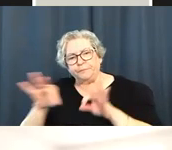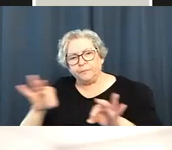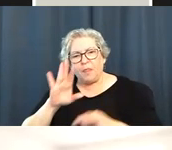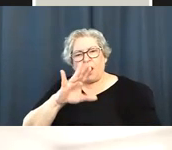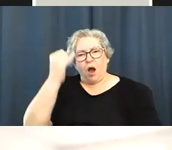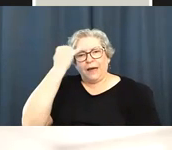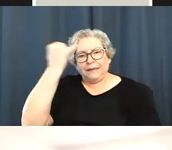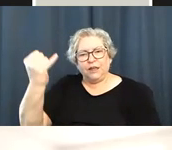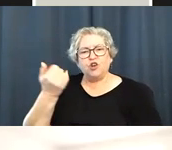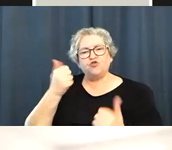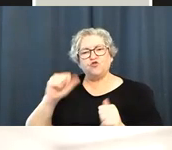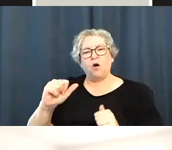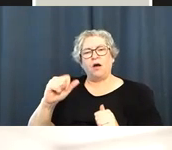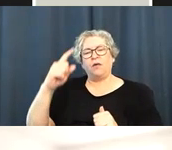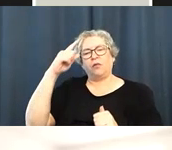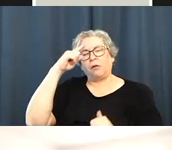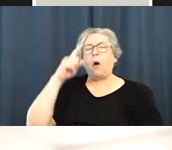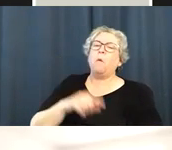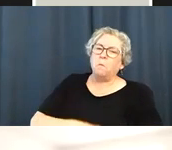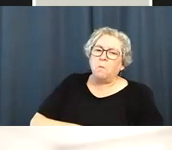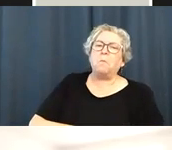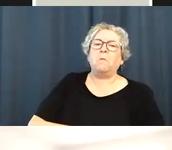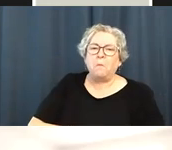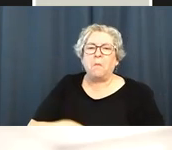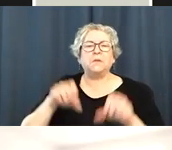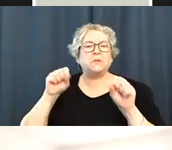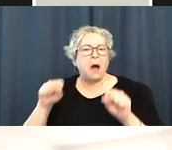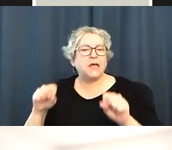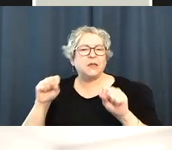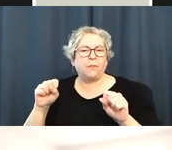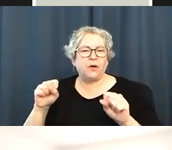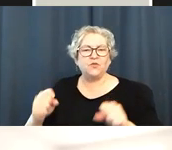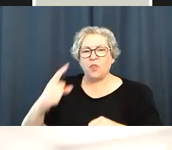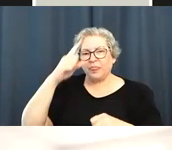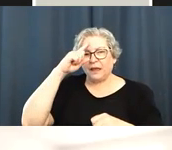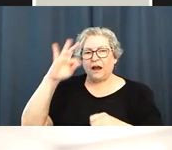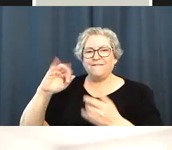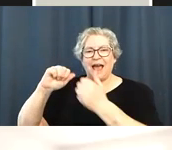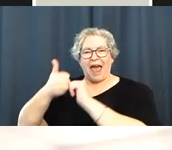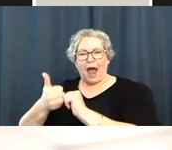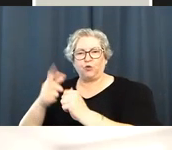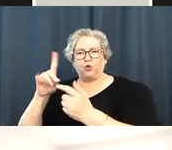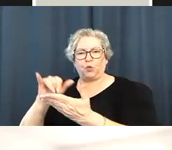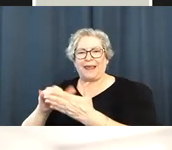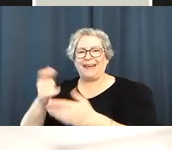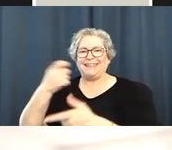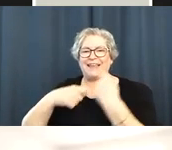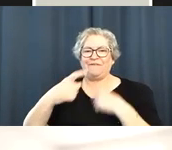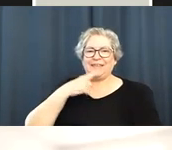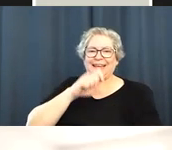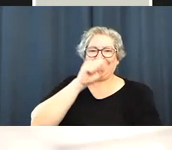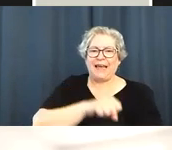and try to be a possibility thinker. Think about how instead of yes or no, right? How can this